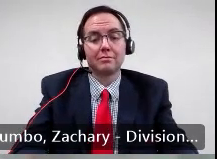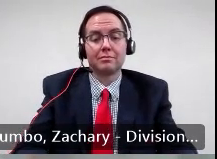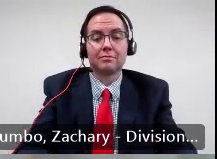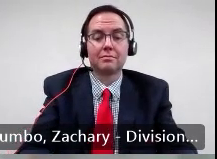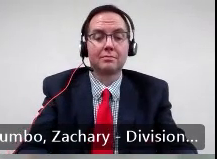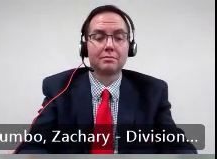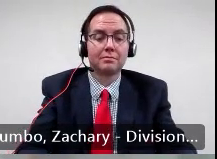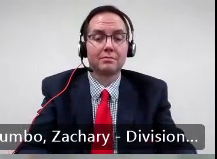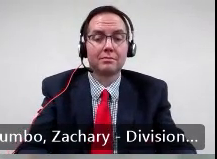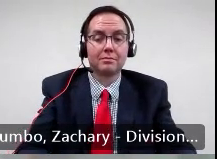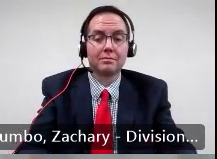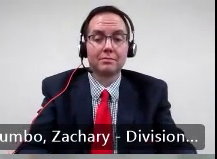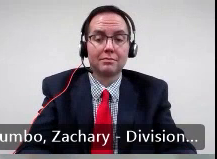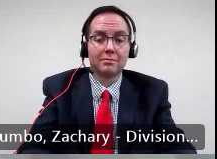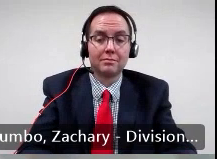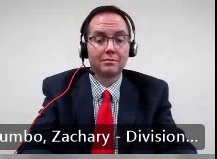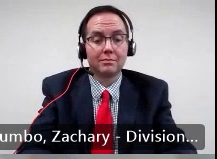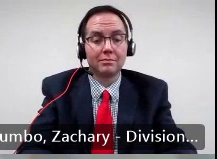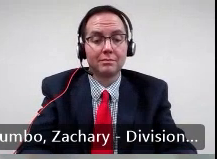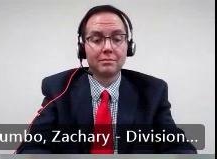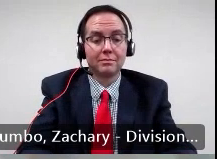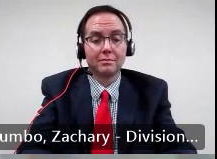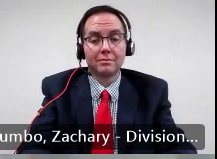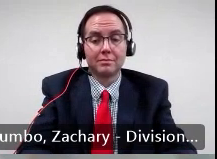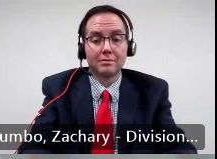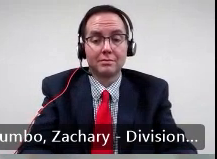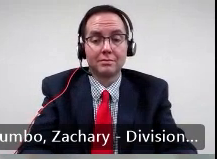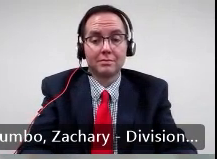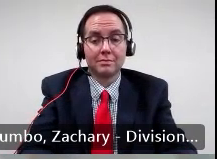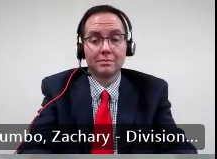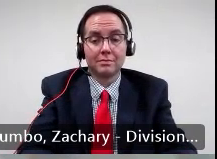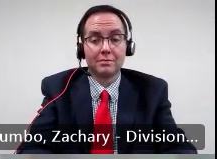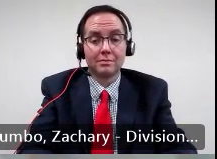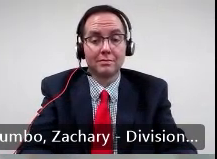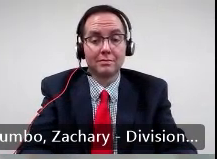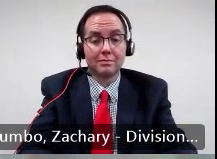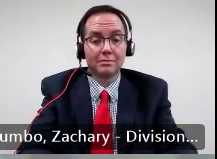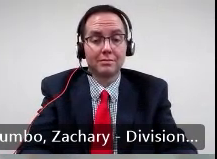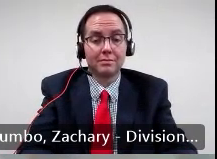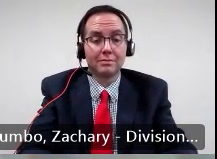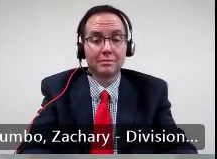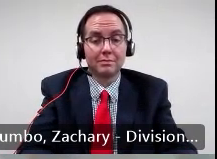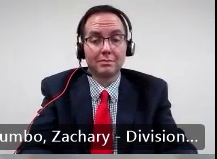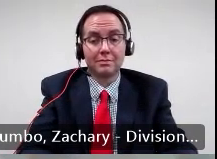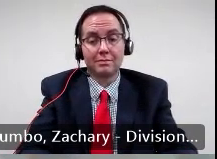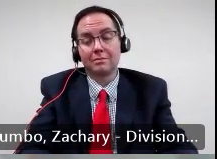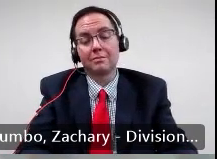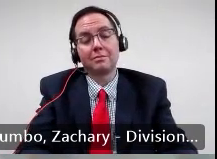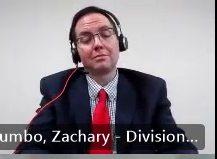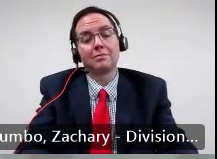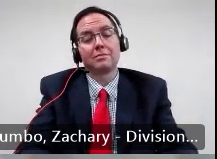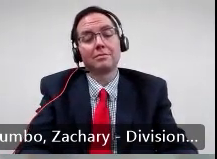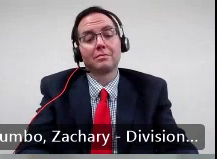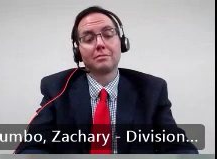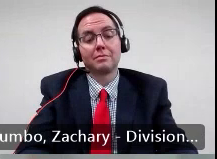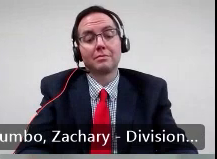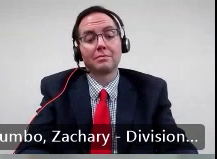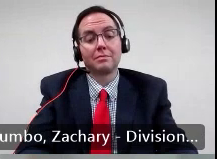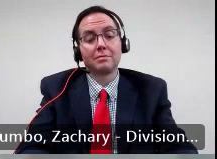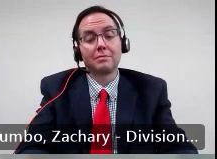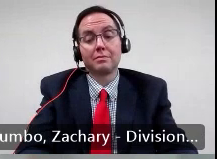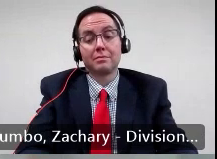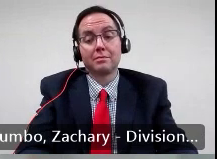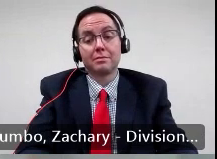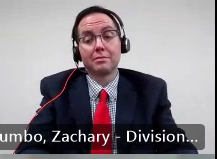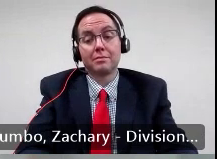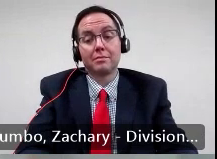data, you can't argue with the numbers. And that's what she's really done to make a case for continuing the initiatives that she started with her funds, is